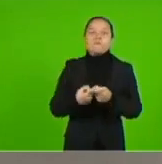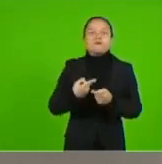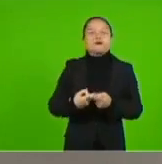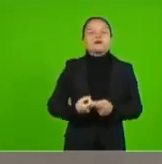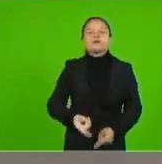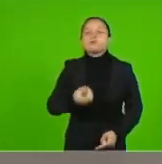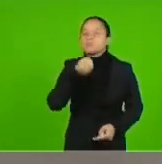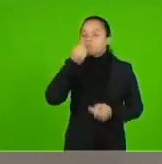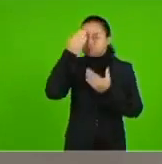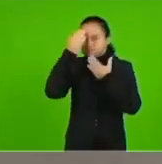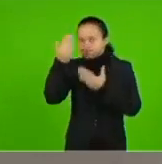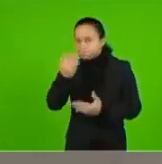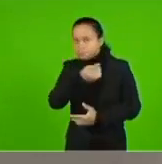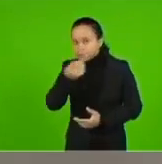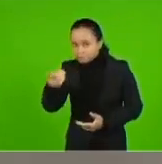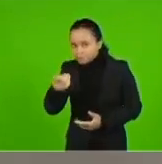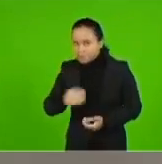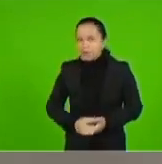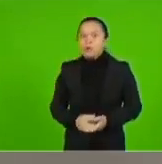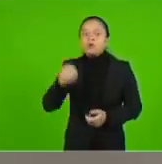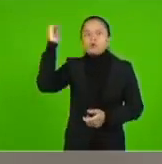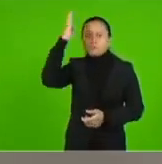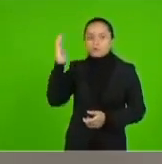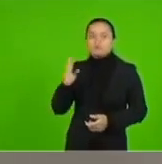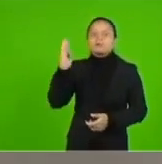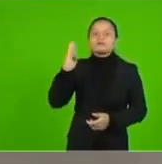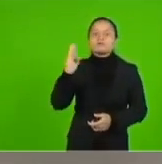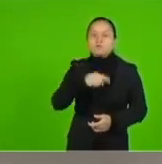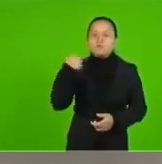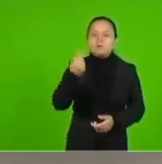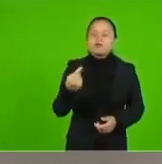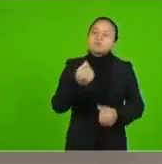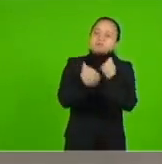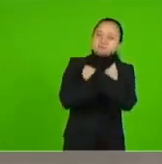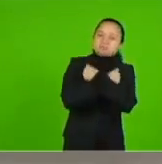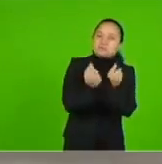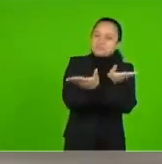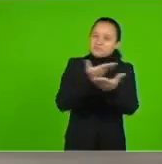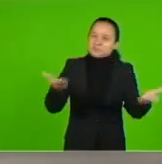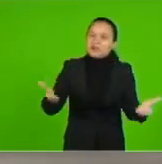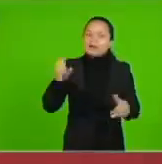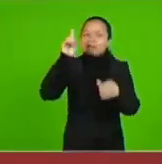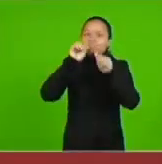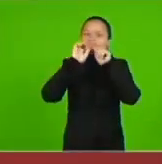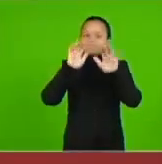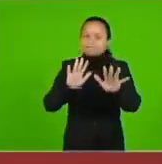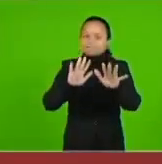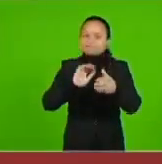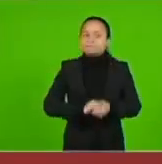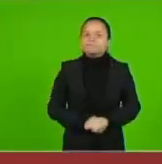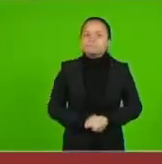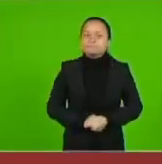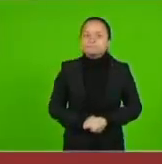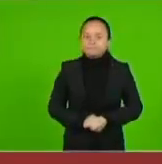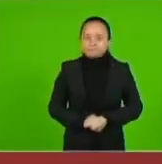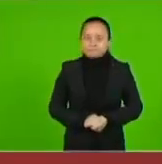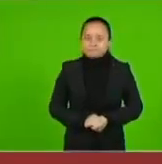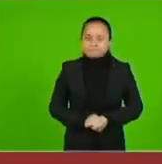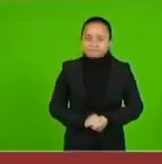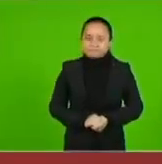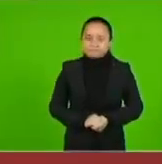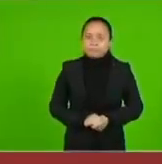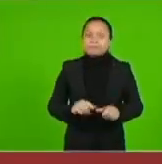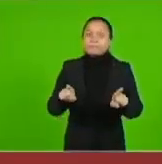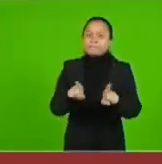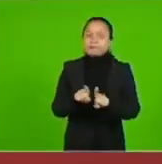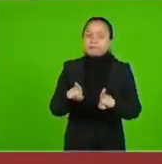I want to thank you because you exist. Brazil is ours. I want to send a greeting to you and be